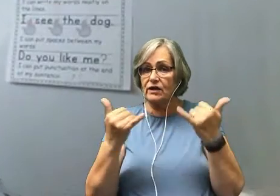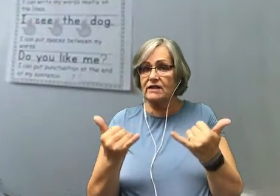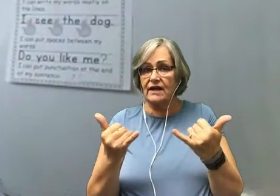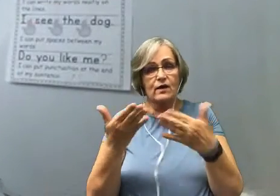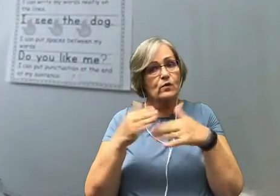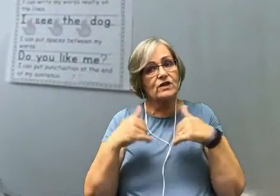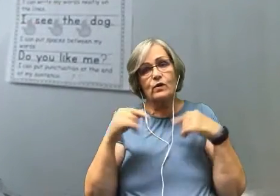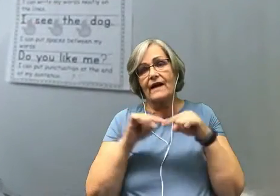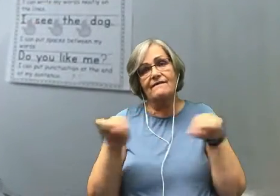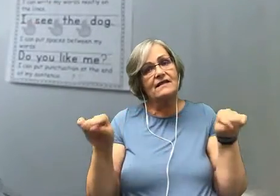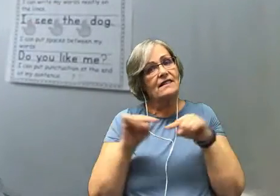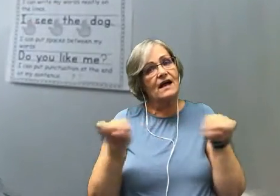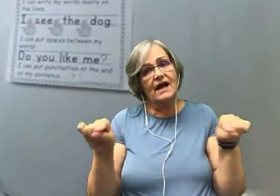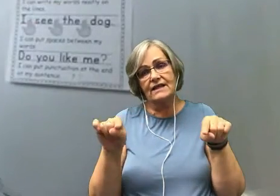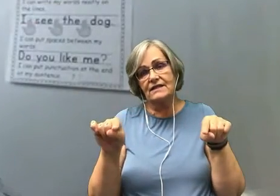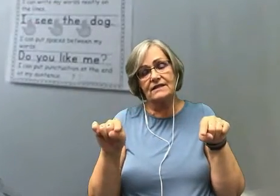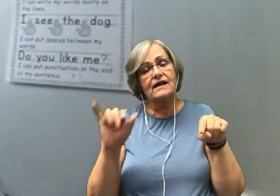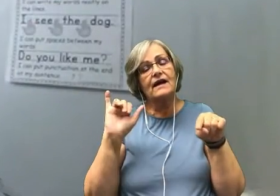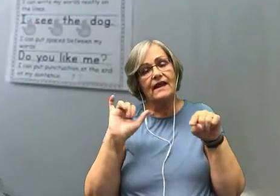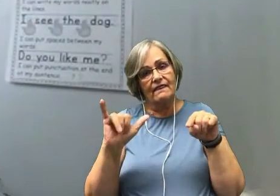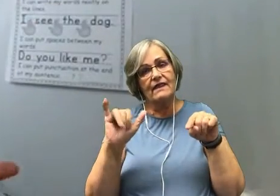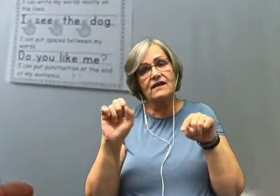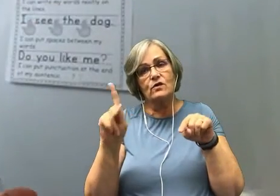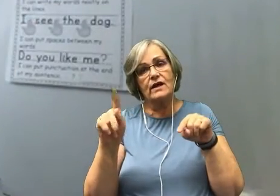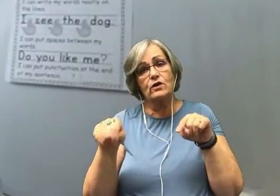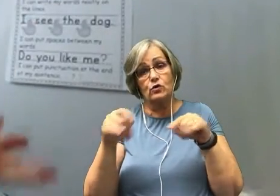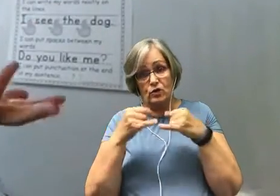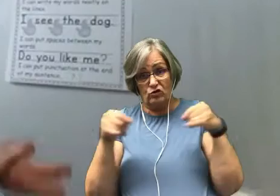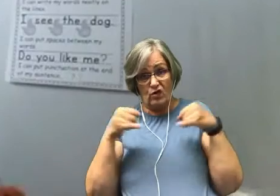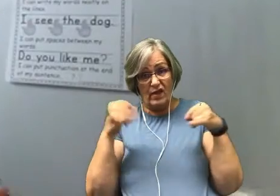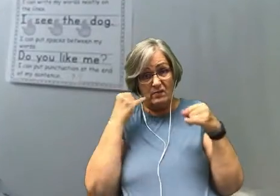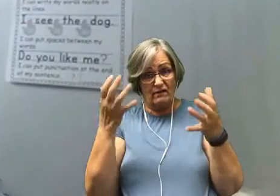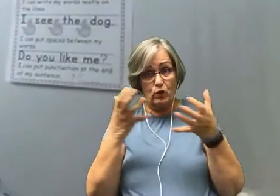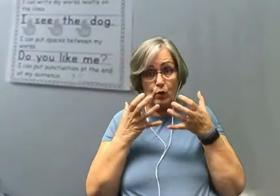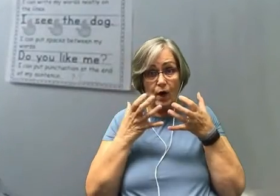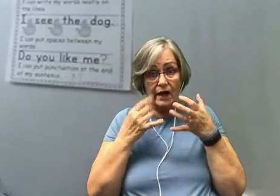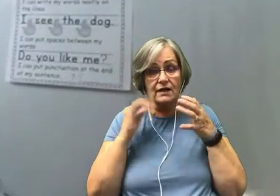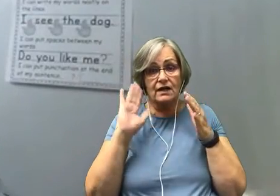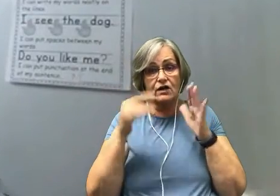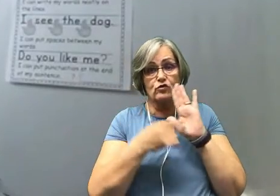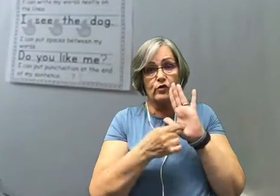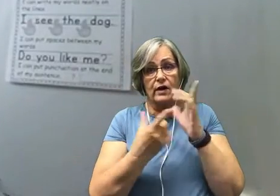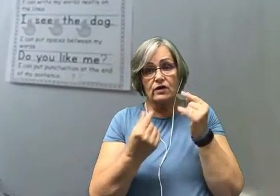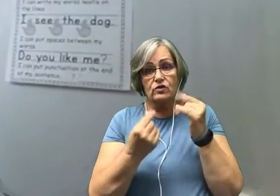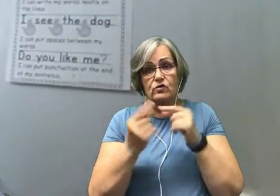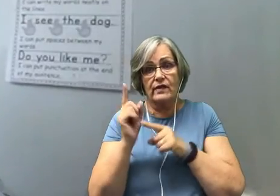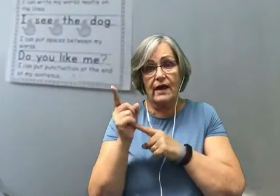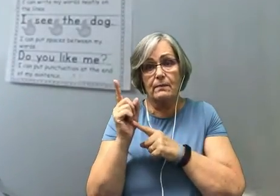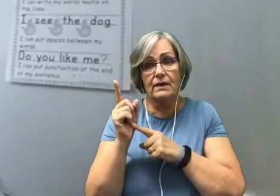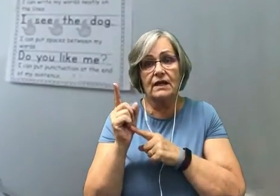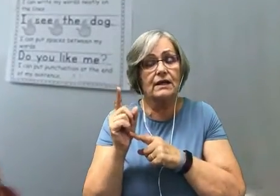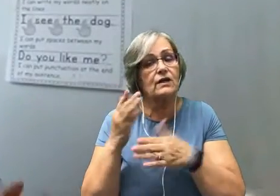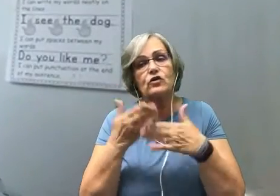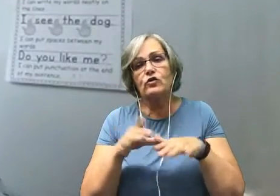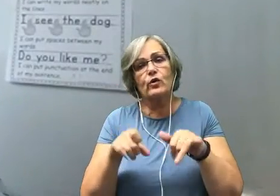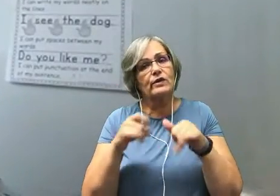writing today, we don't have lines in our book. That's okay. You can draw a line if you want to. I'm going to show you how to do that in a